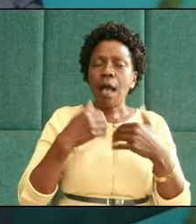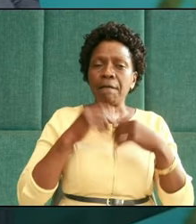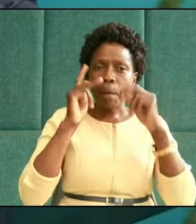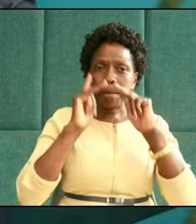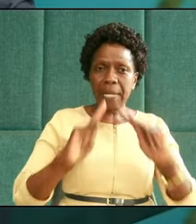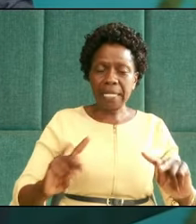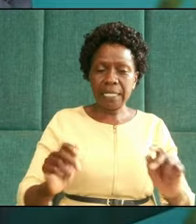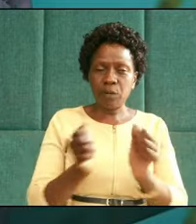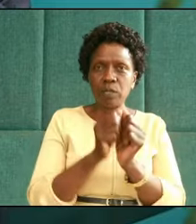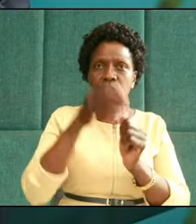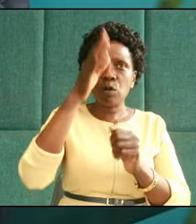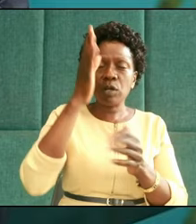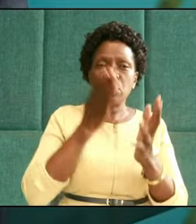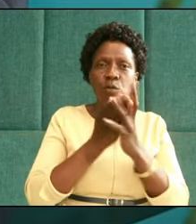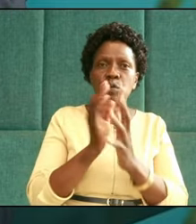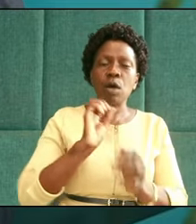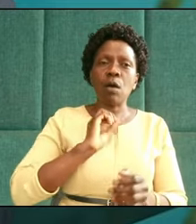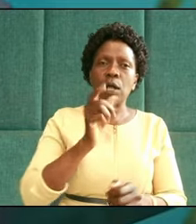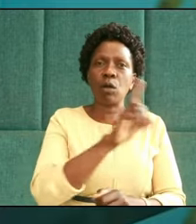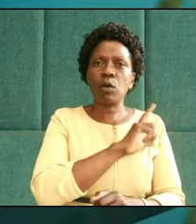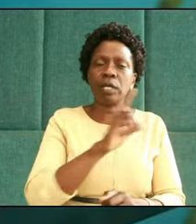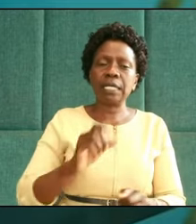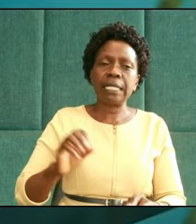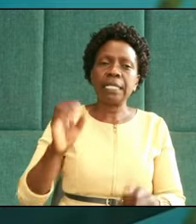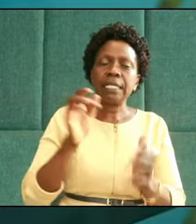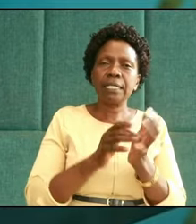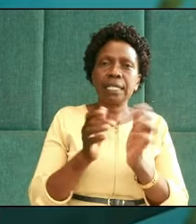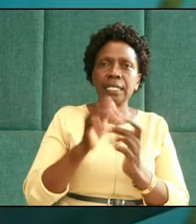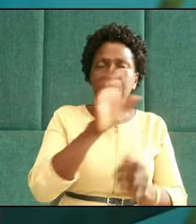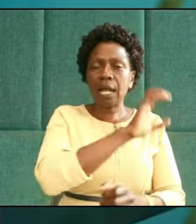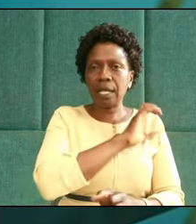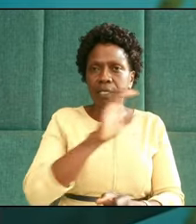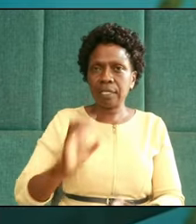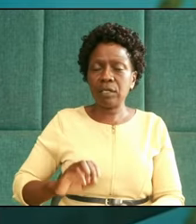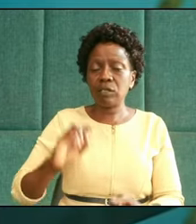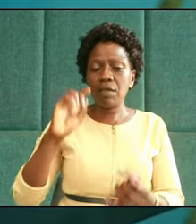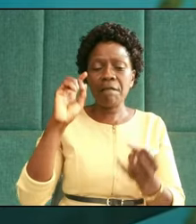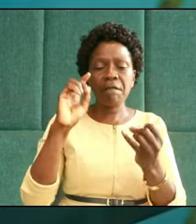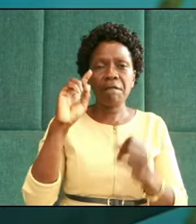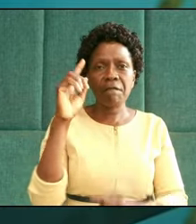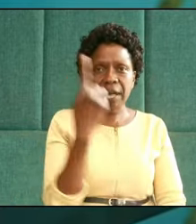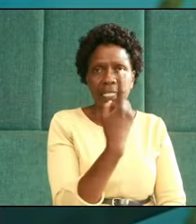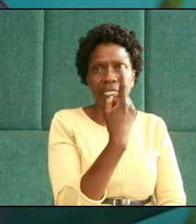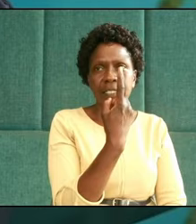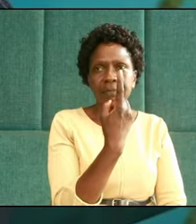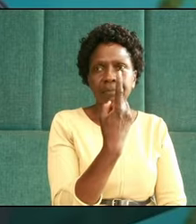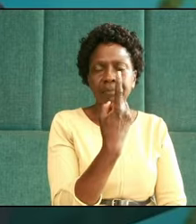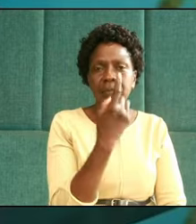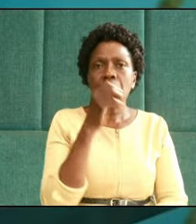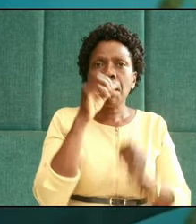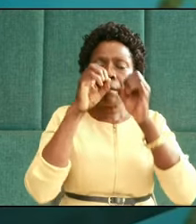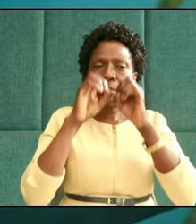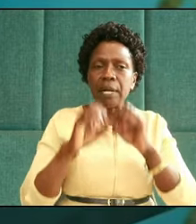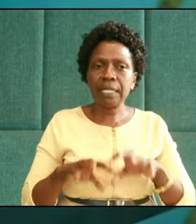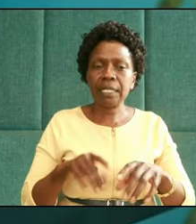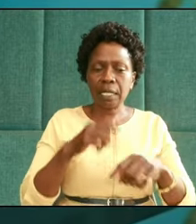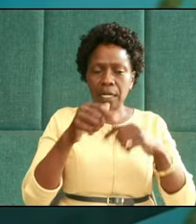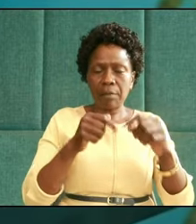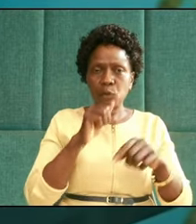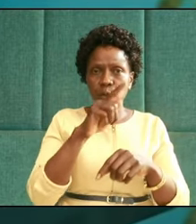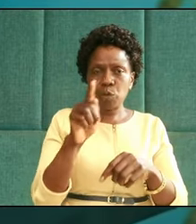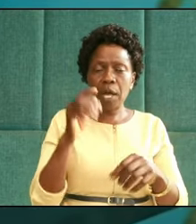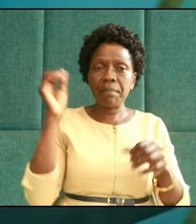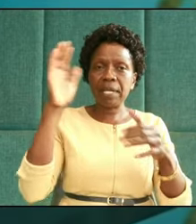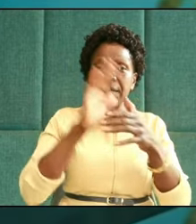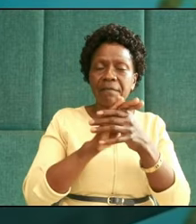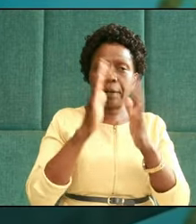peace with God through our Lord Jesus Christ. That's the first blessing that comes to a